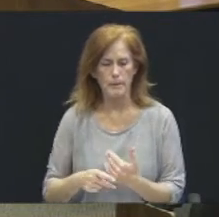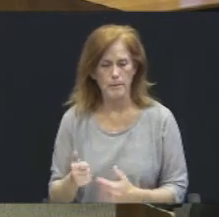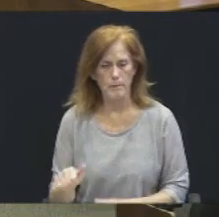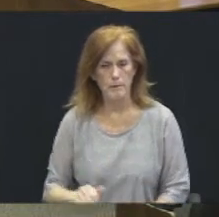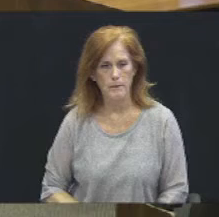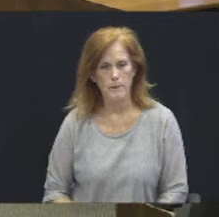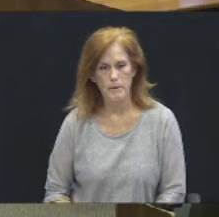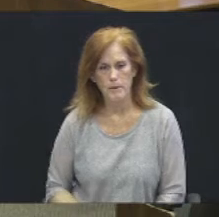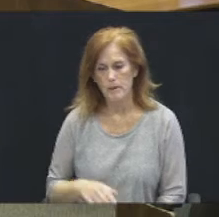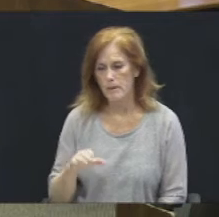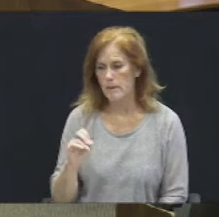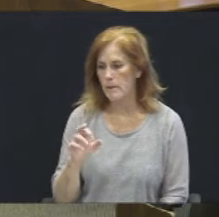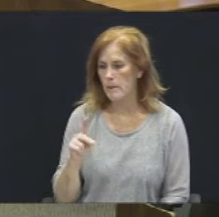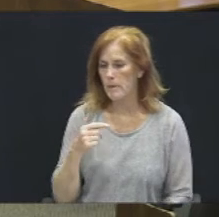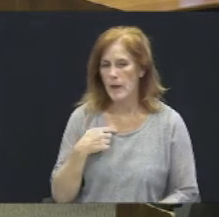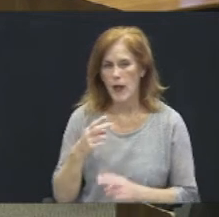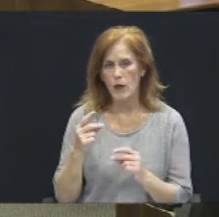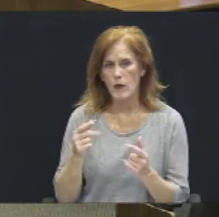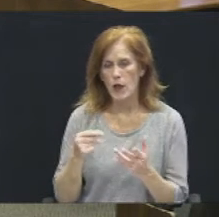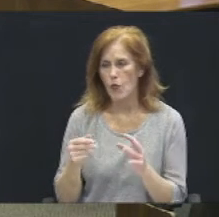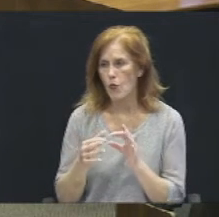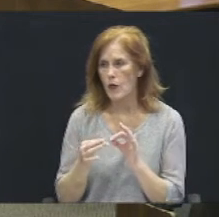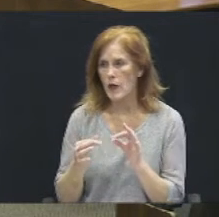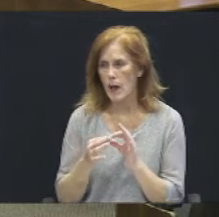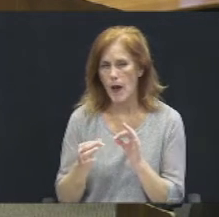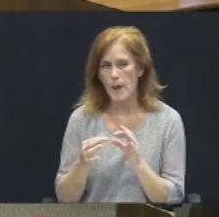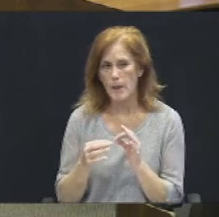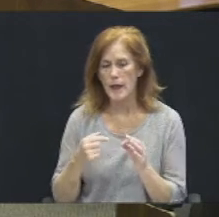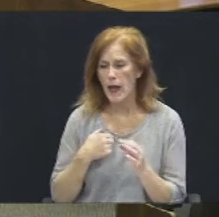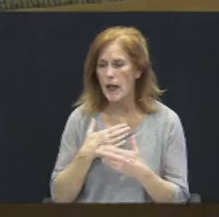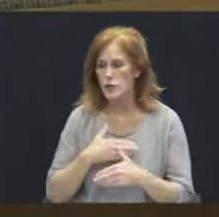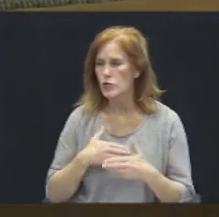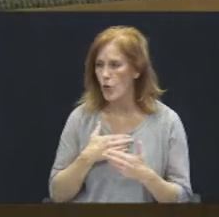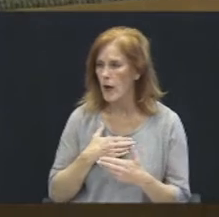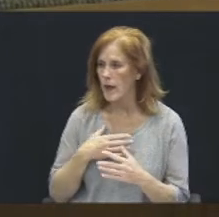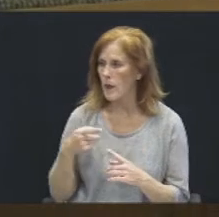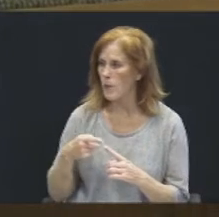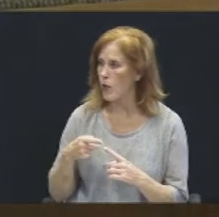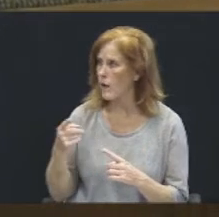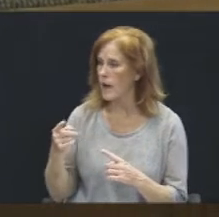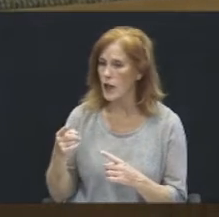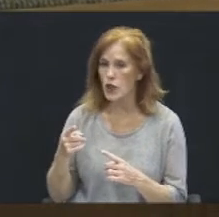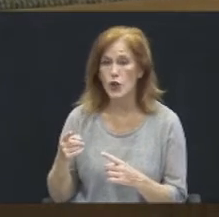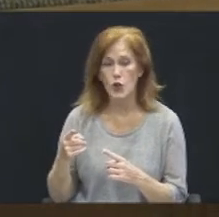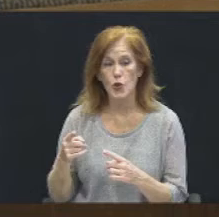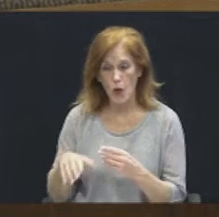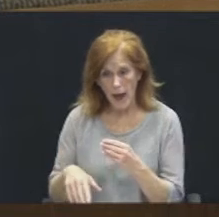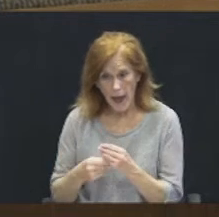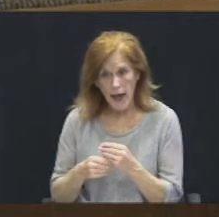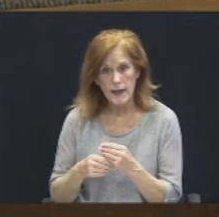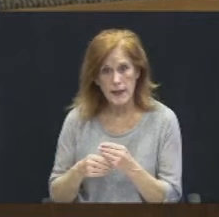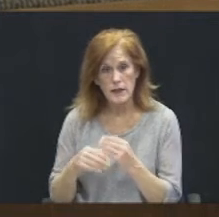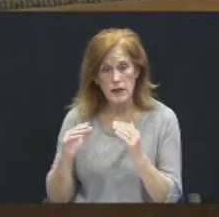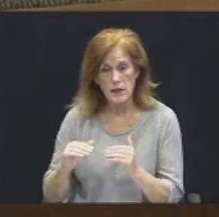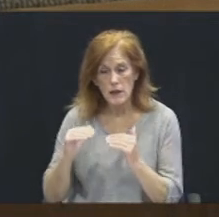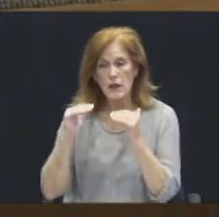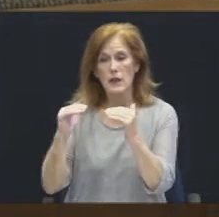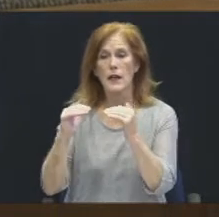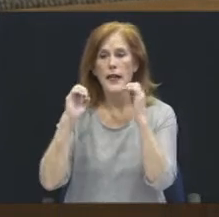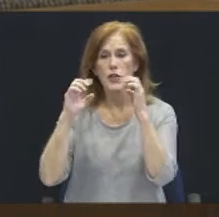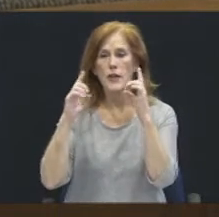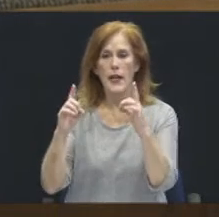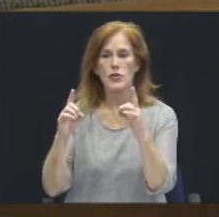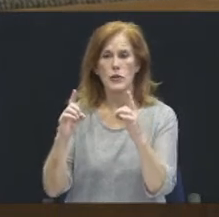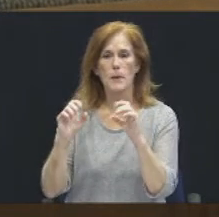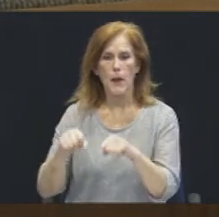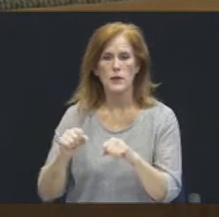I just wanted to comment quickly. I like the fact you brought up higher education opportunities, Ian, because